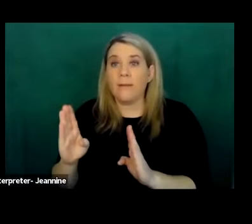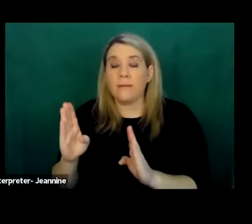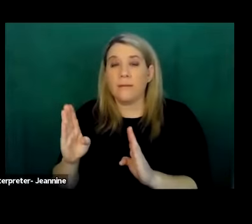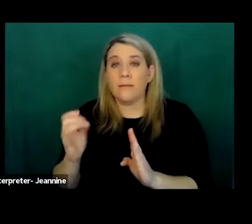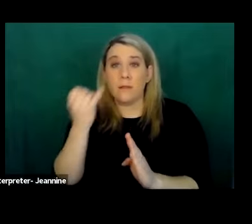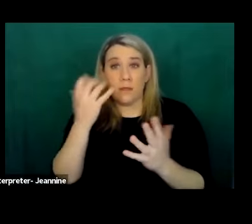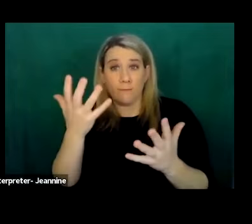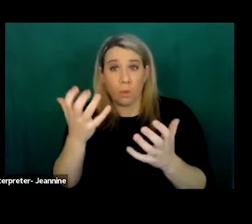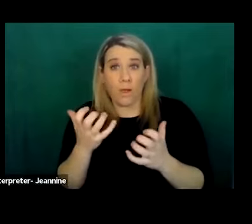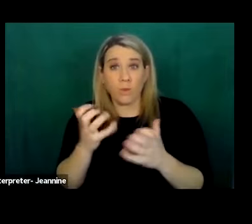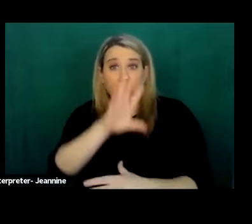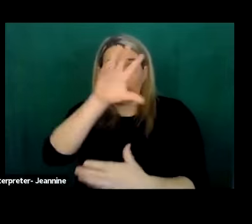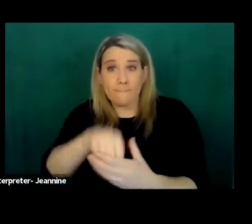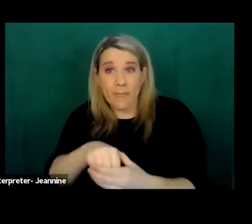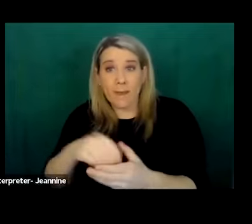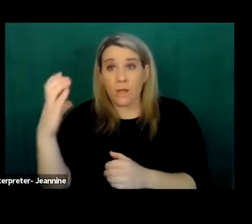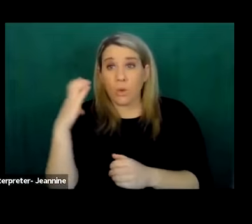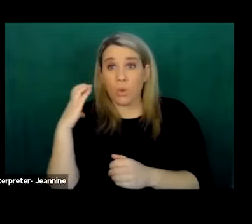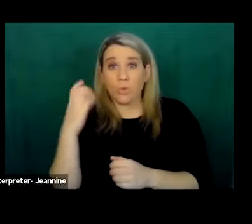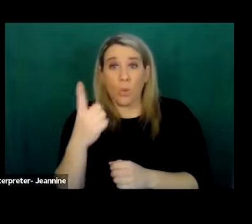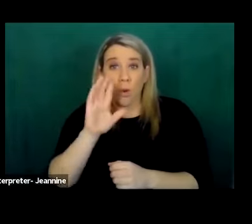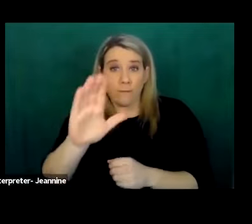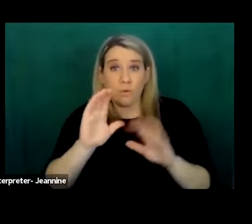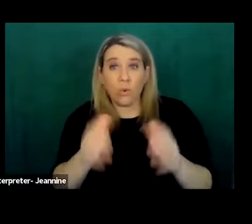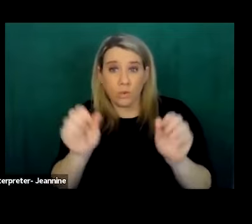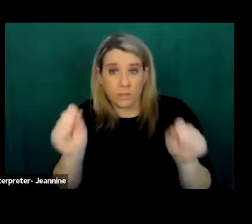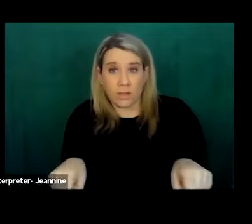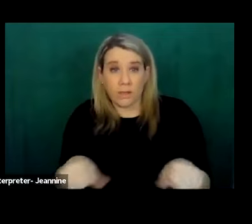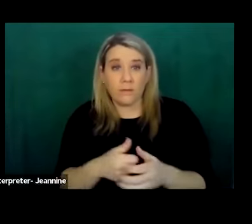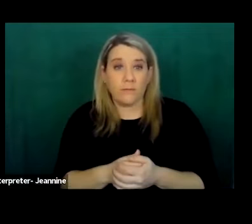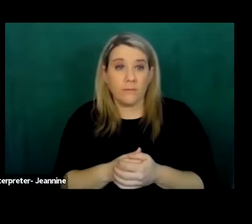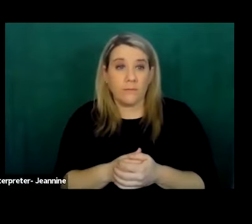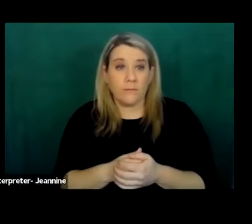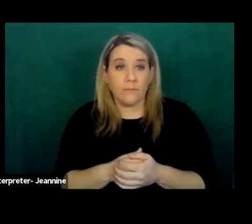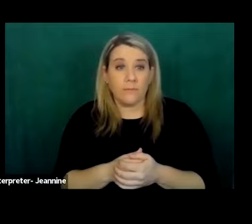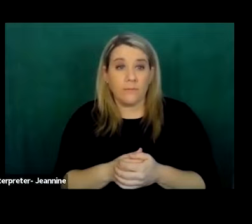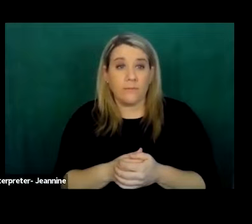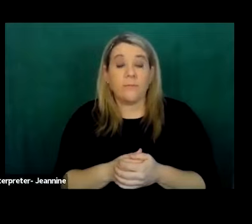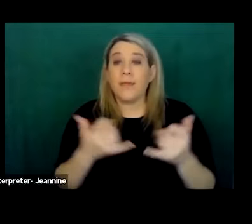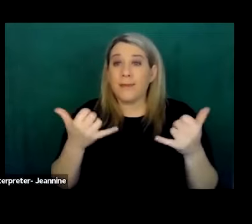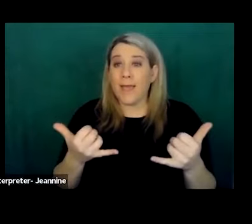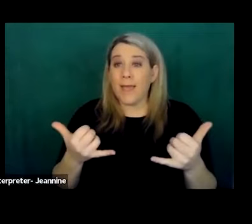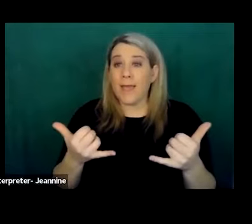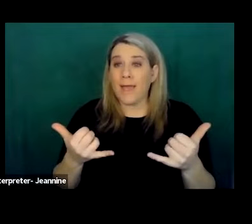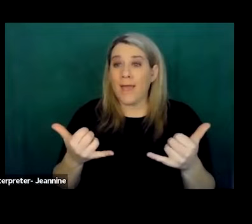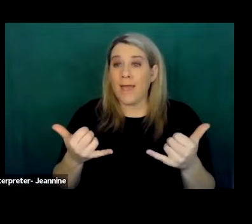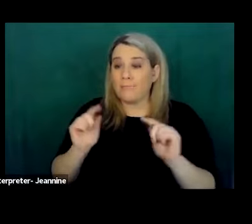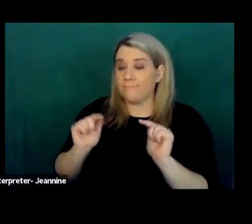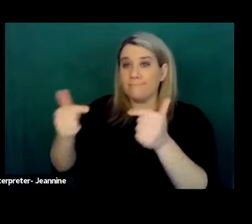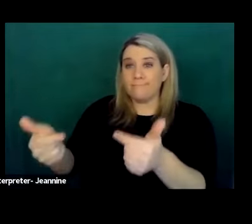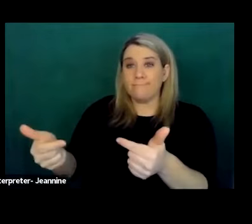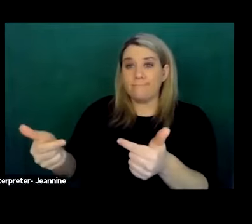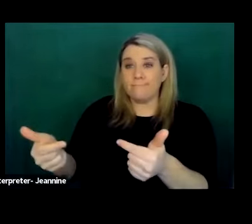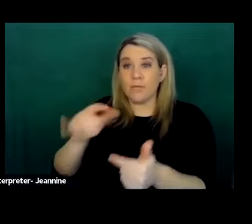us to embed one of our coaches in one of your courses. And so from now, I'm going to send it over